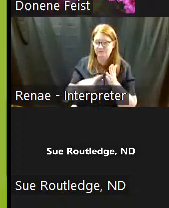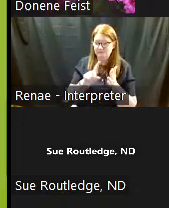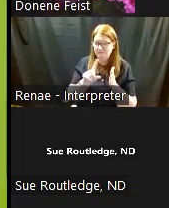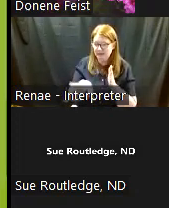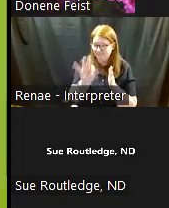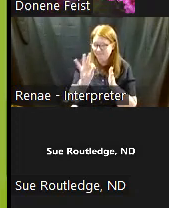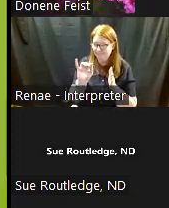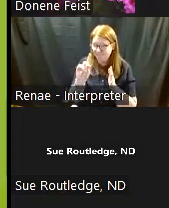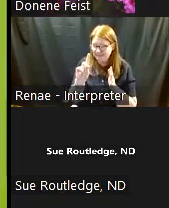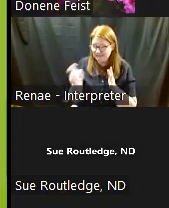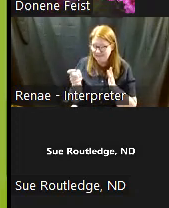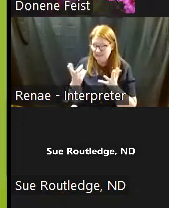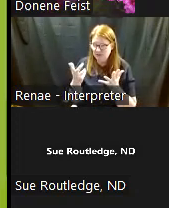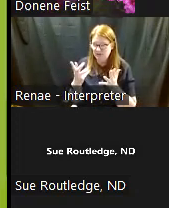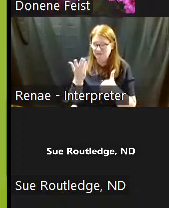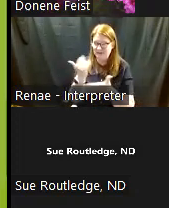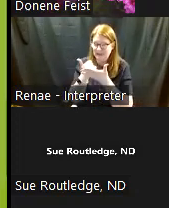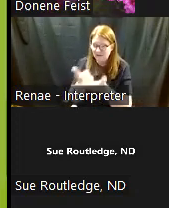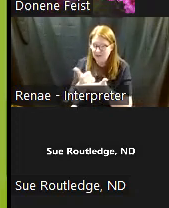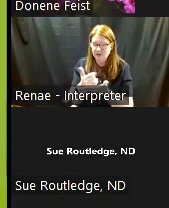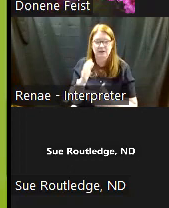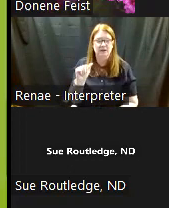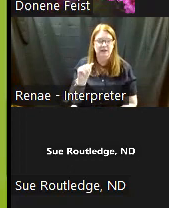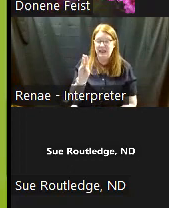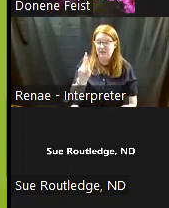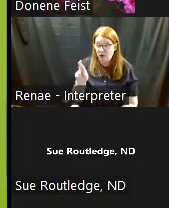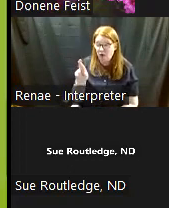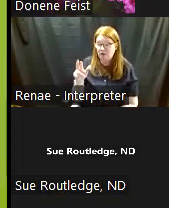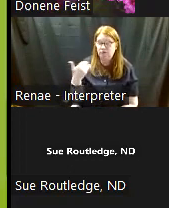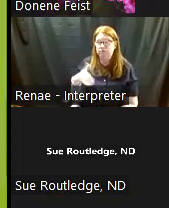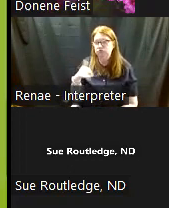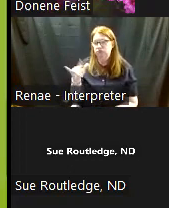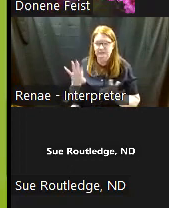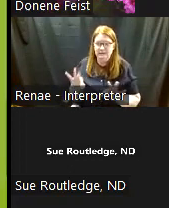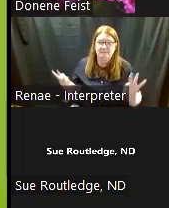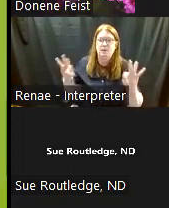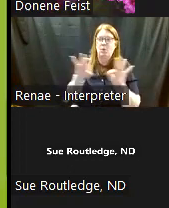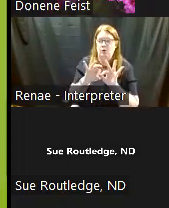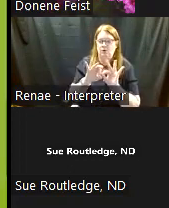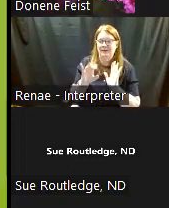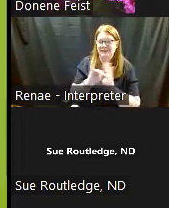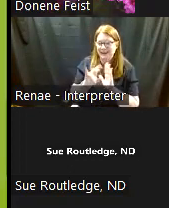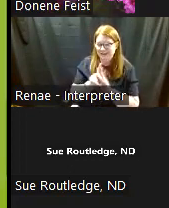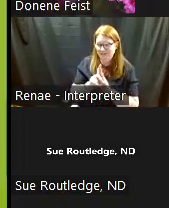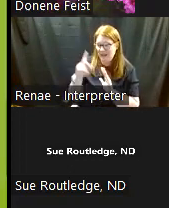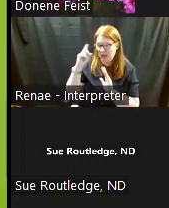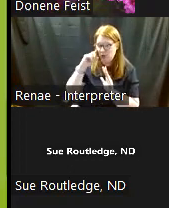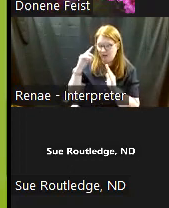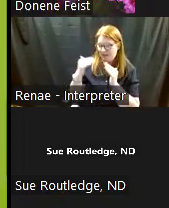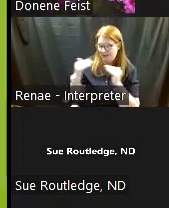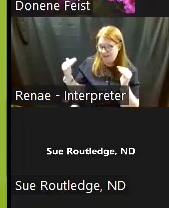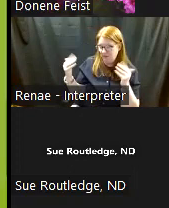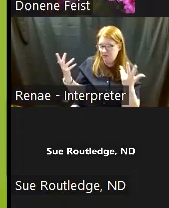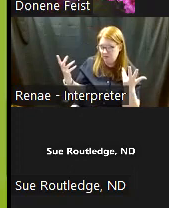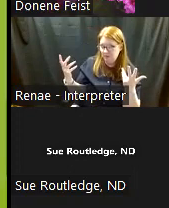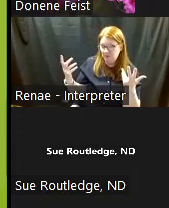intervention. The ABR is just the most critical piece to the puzzle to identify hearing levels. And so we can make the